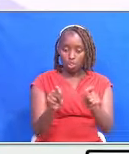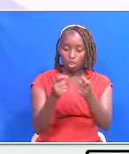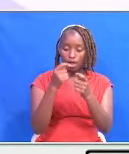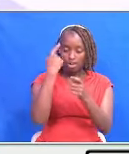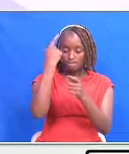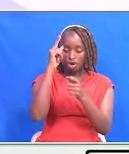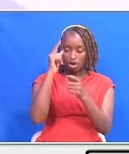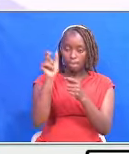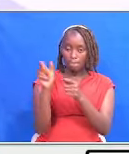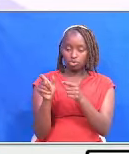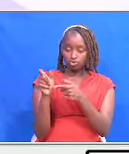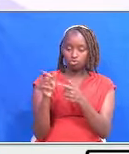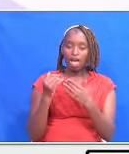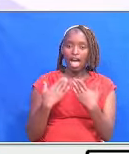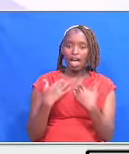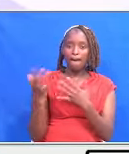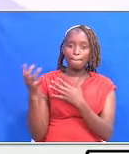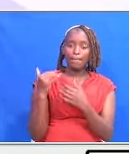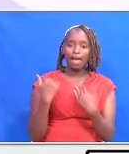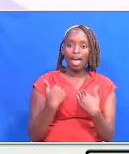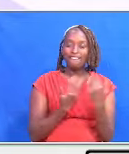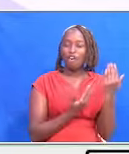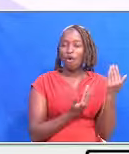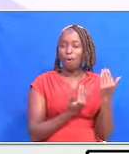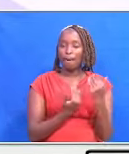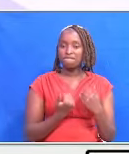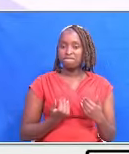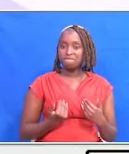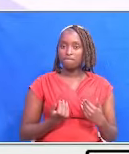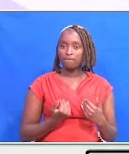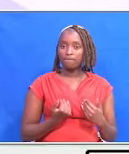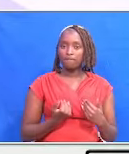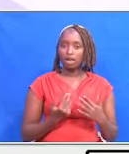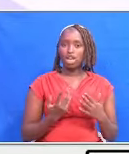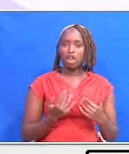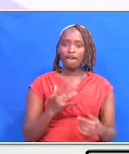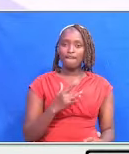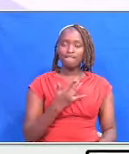situation, and the people from those departments are not saying anything. What do you think about it? You